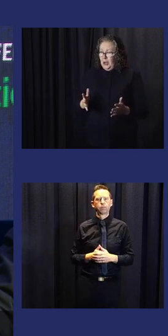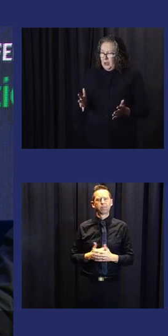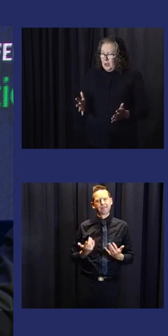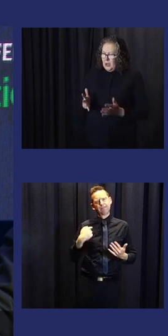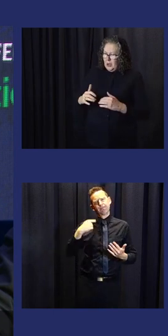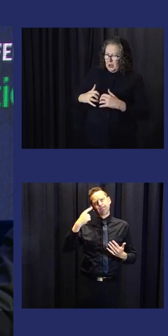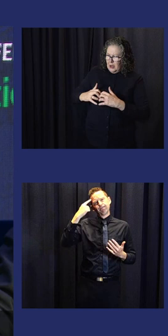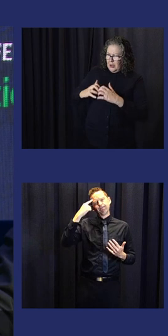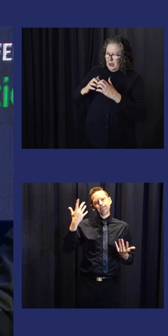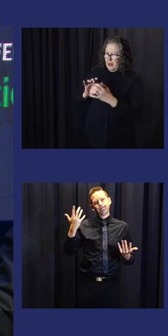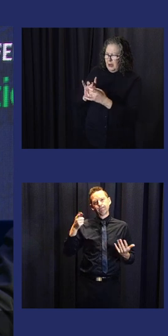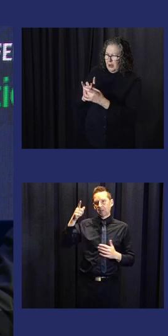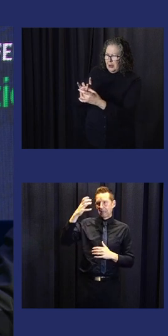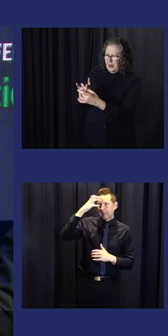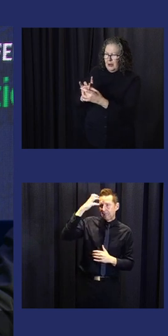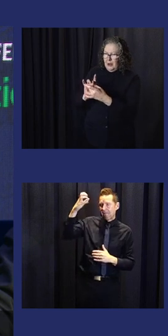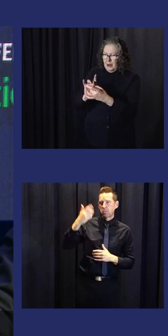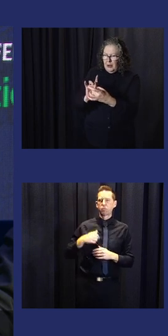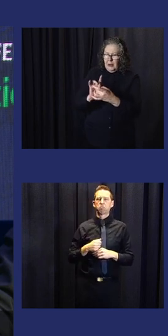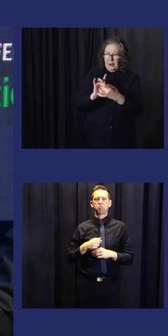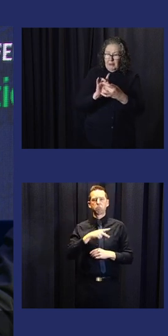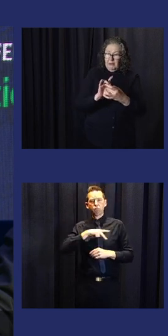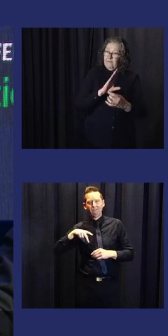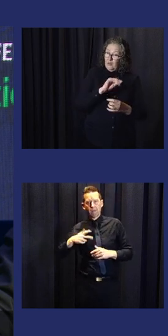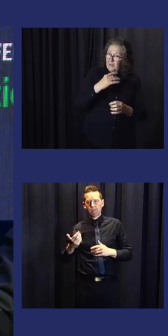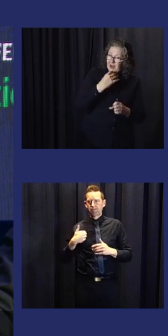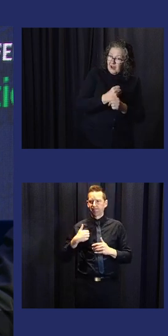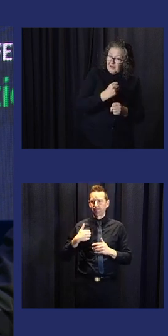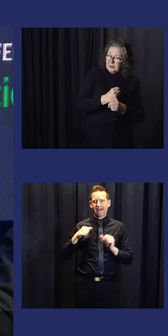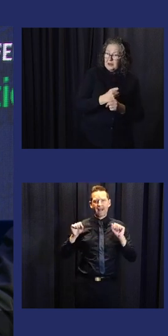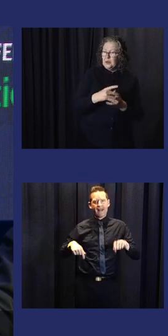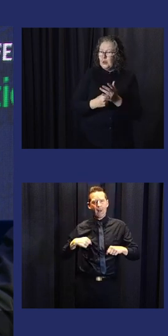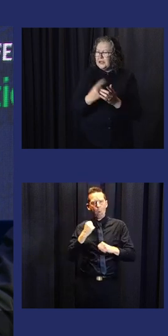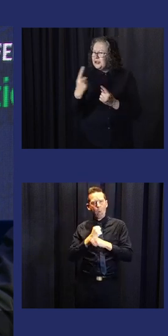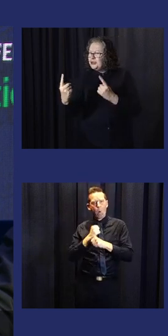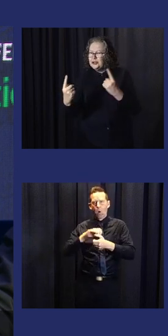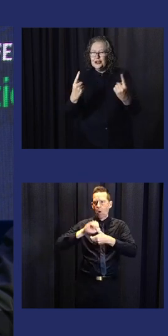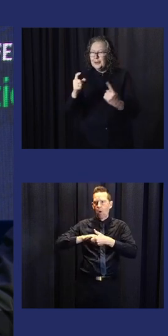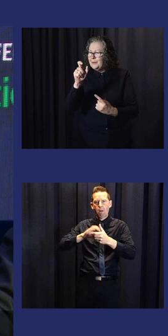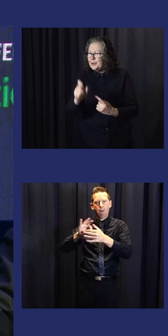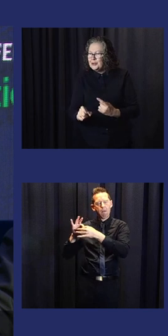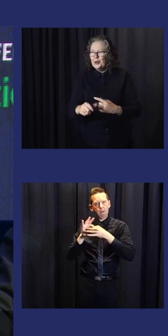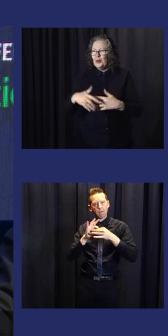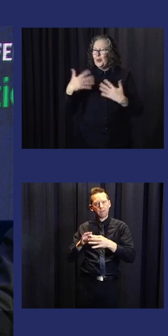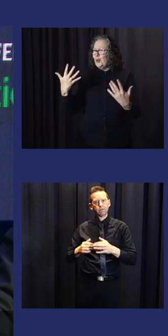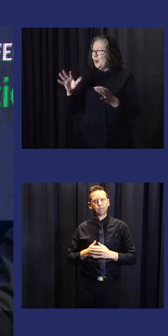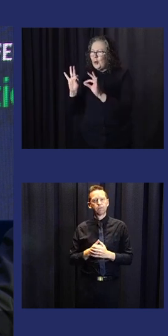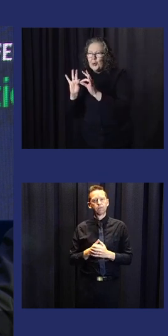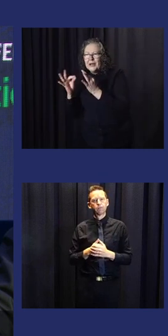relationships, who we can work with as government, individual workers, or civil society, or